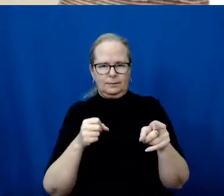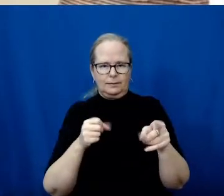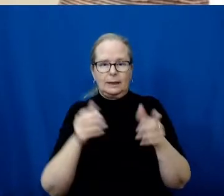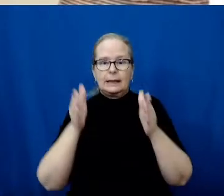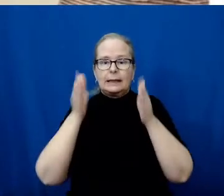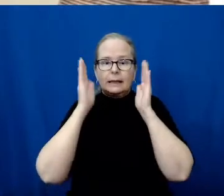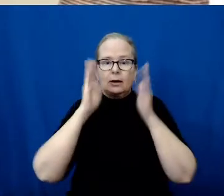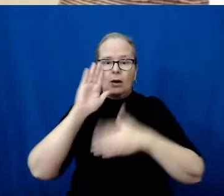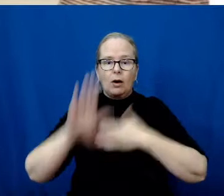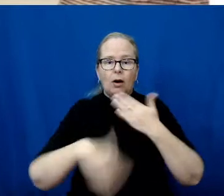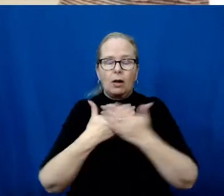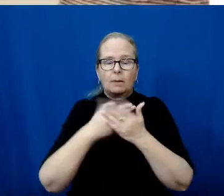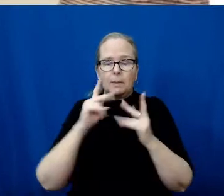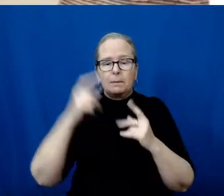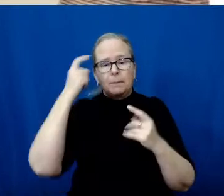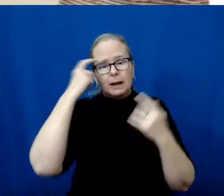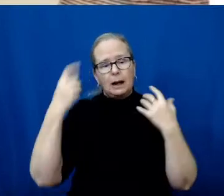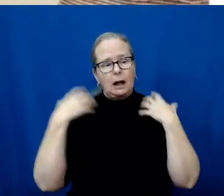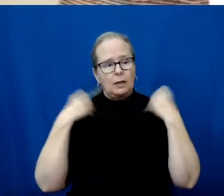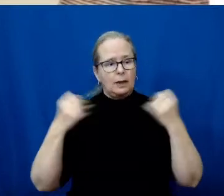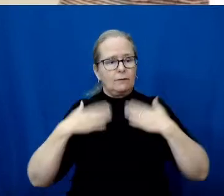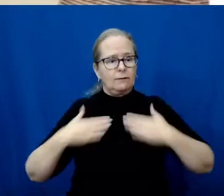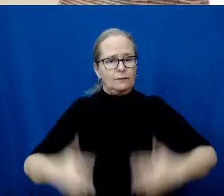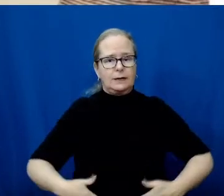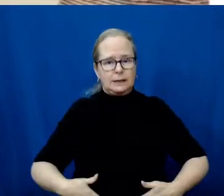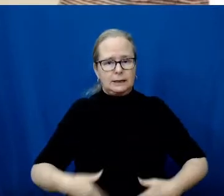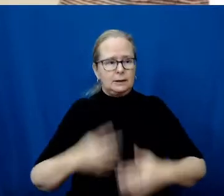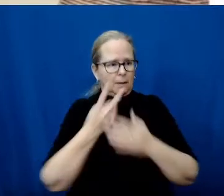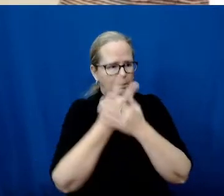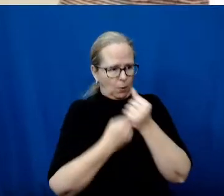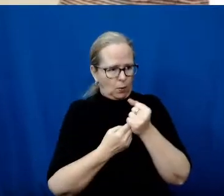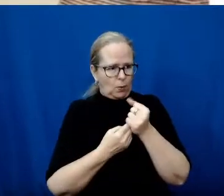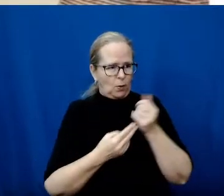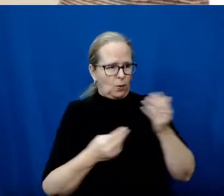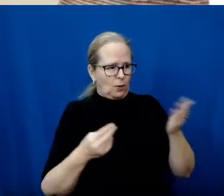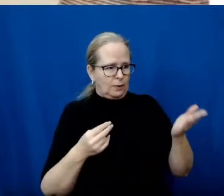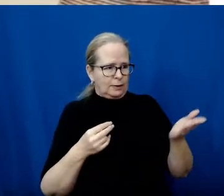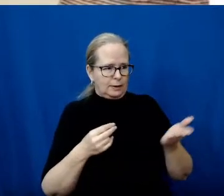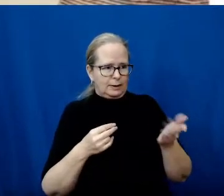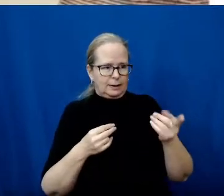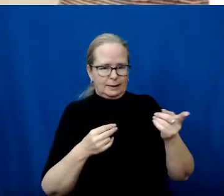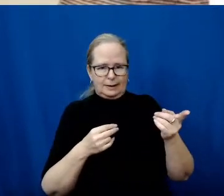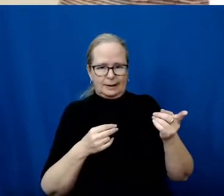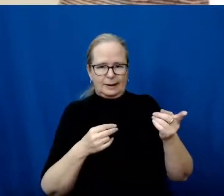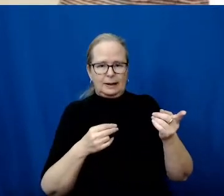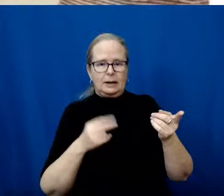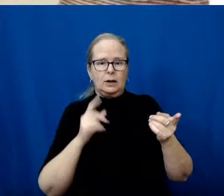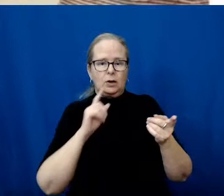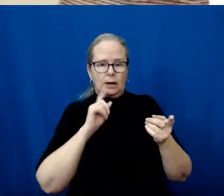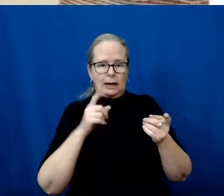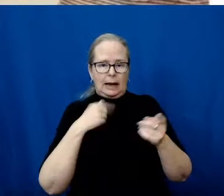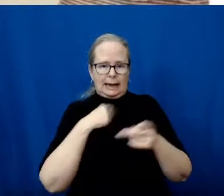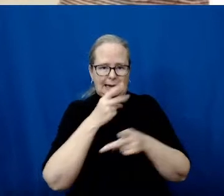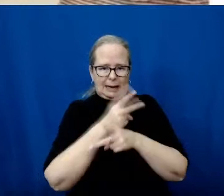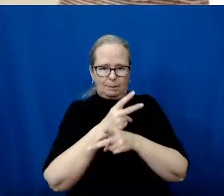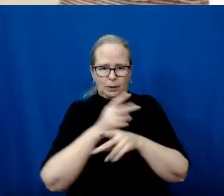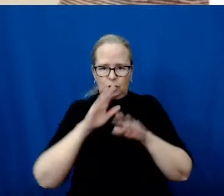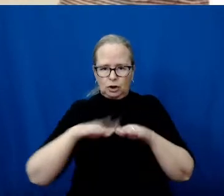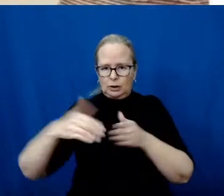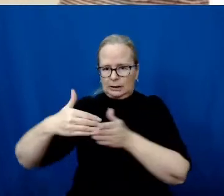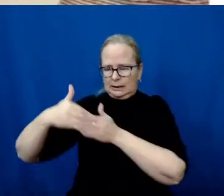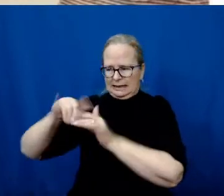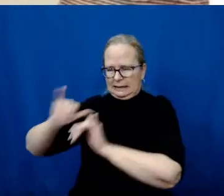I was pulling the heavy weight of keeping the kids occupied while we are also isolating in the home